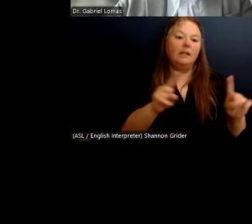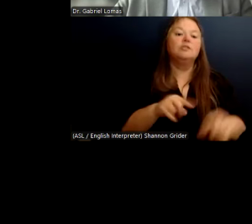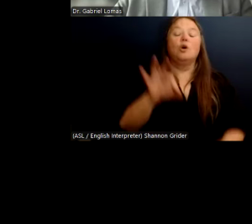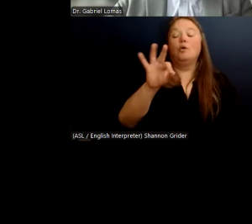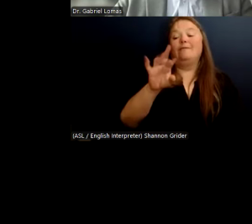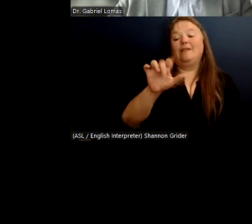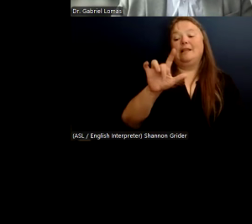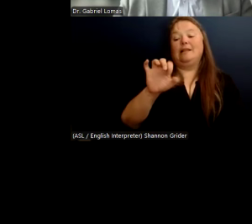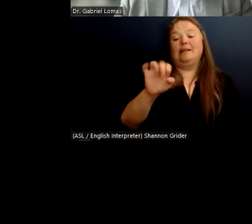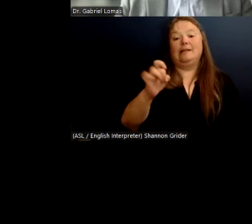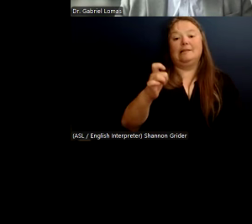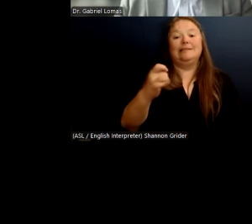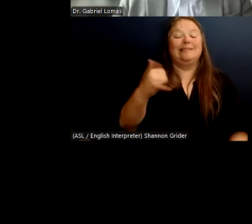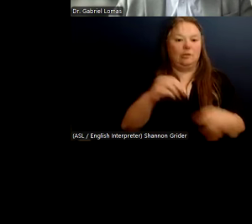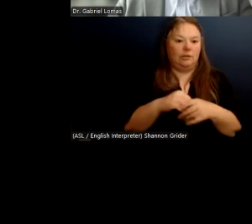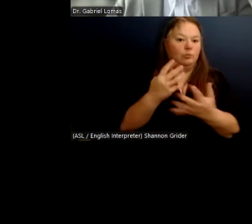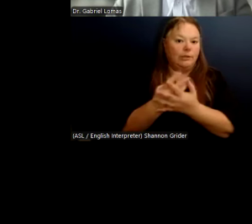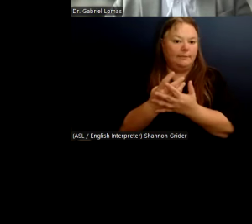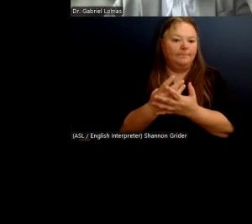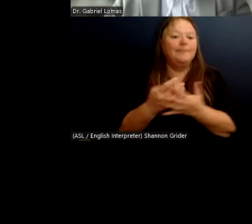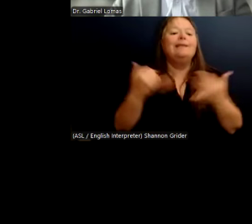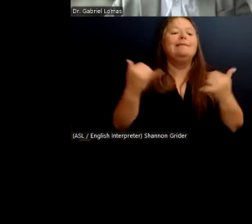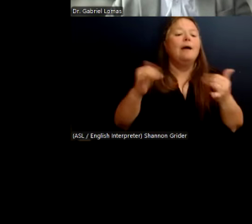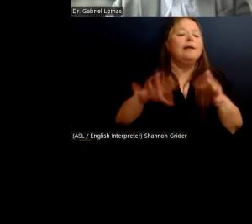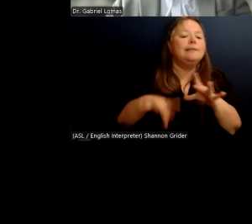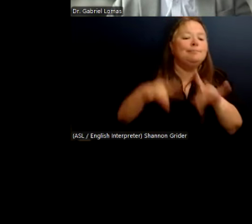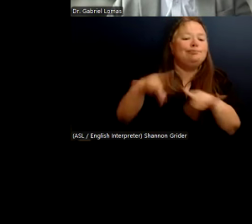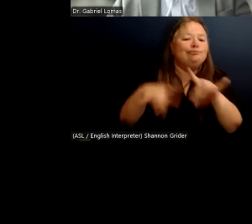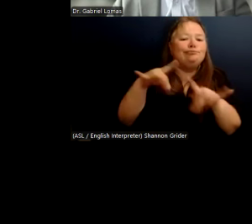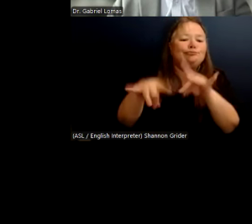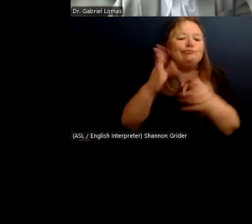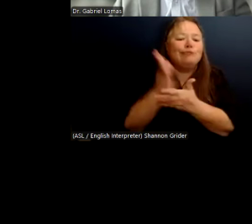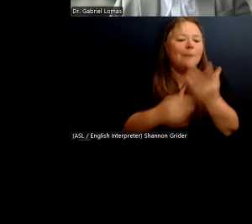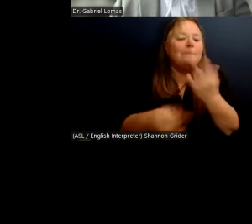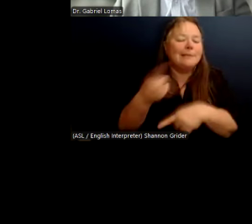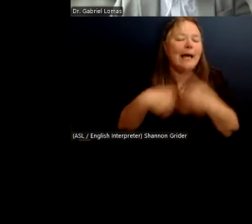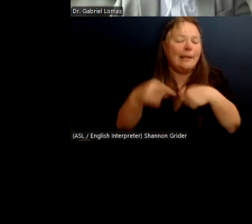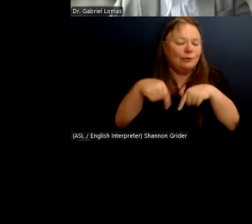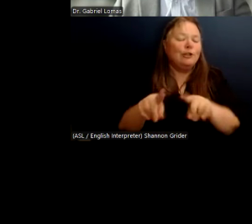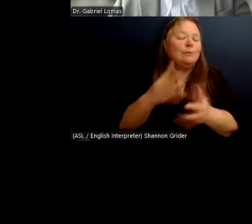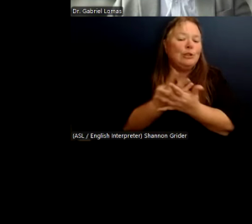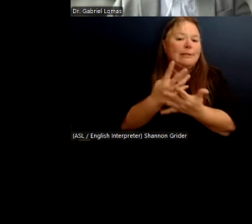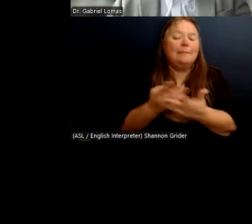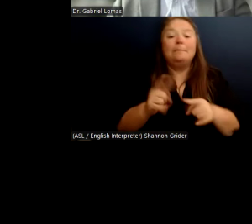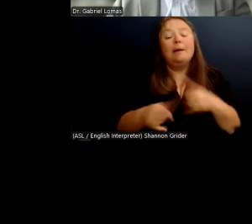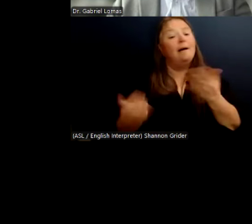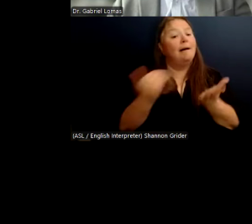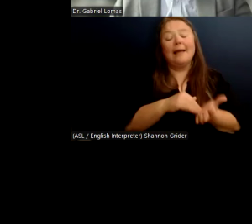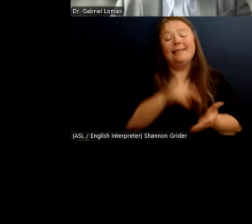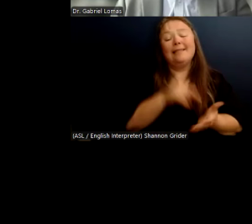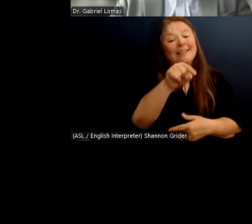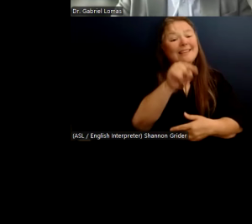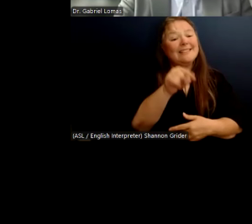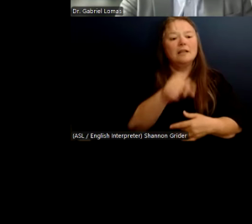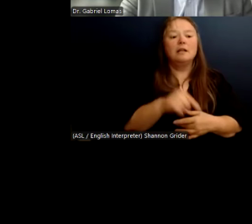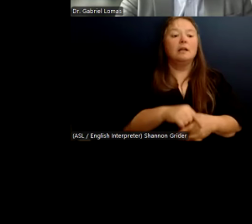prison. Now, he has learned some sign language since that time, but this is an excellent example of really something where a person